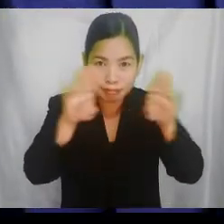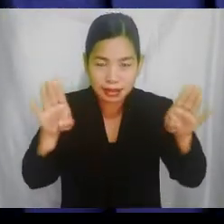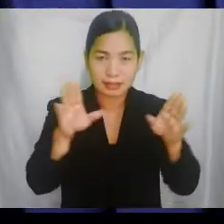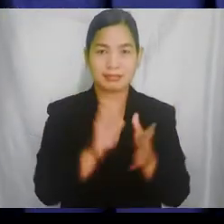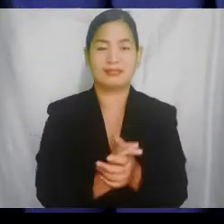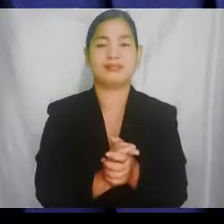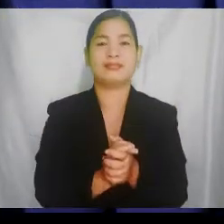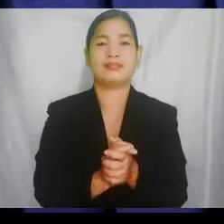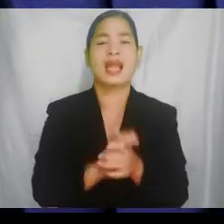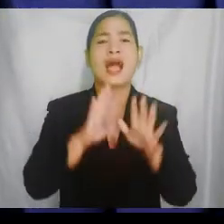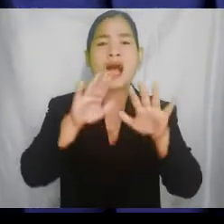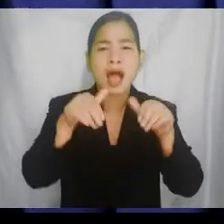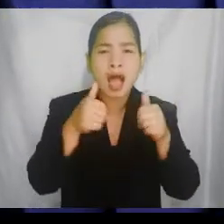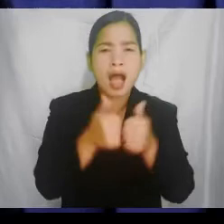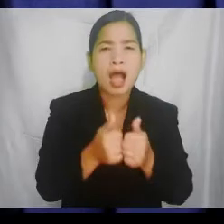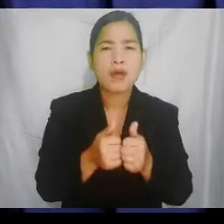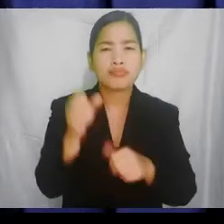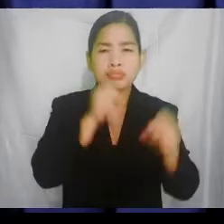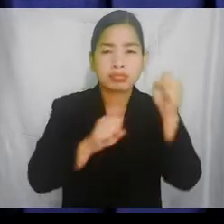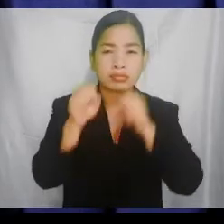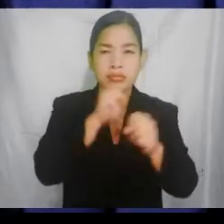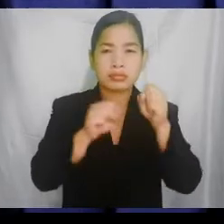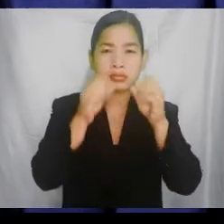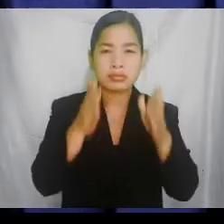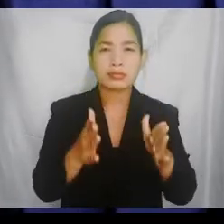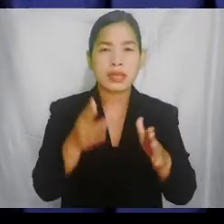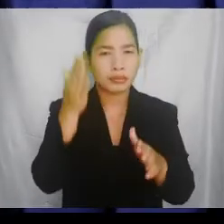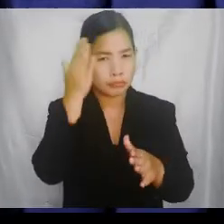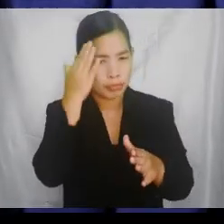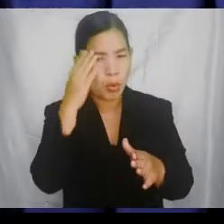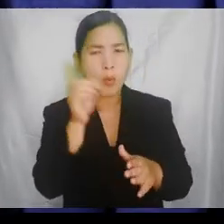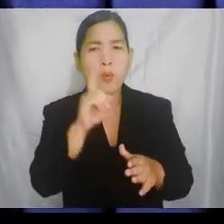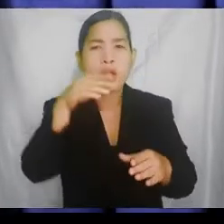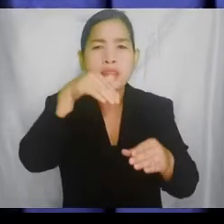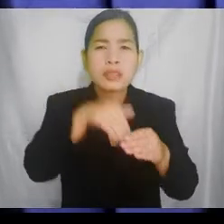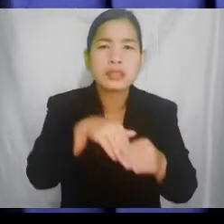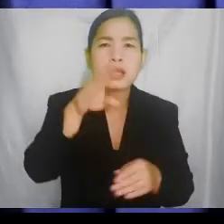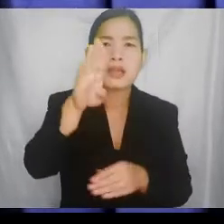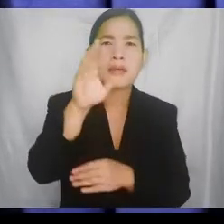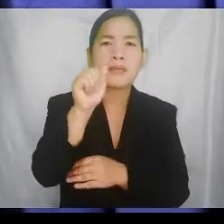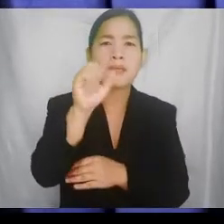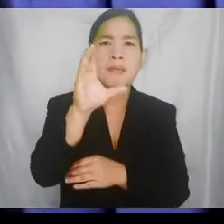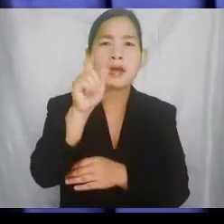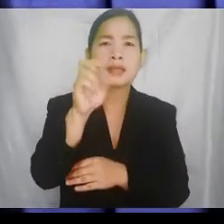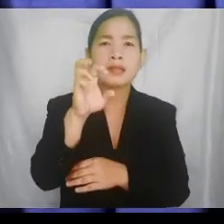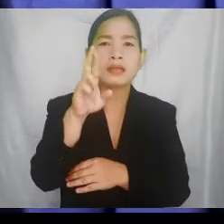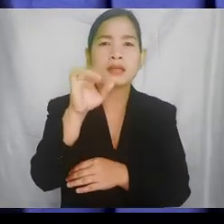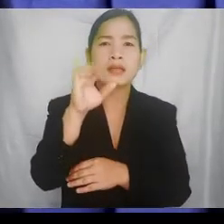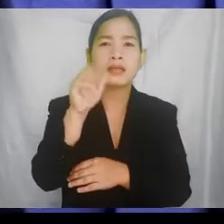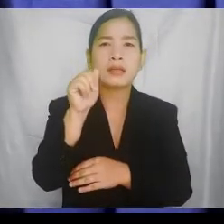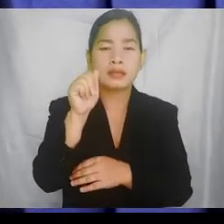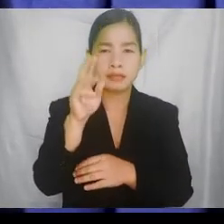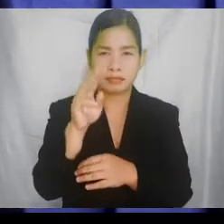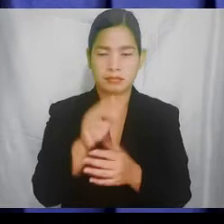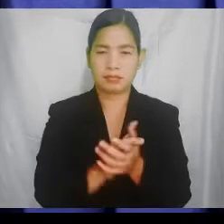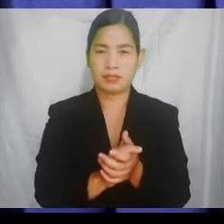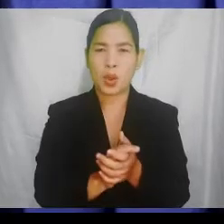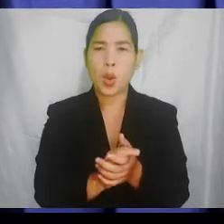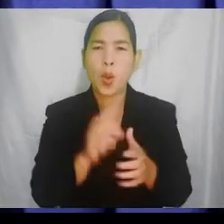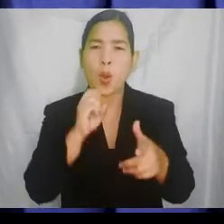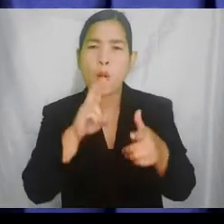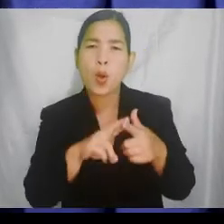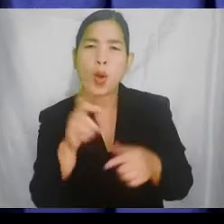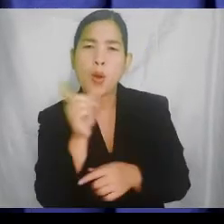How do scientists know what is inside a bacterium? Or what structures are found inside